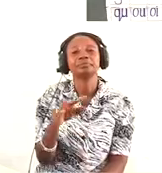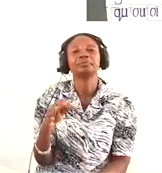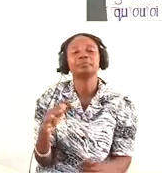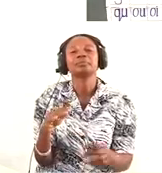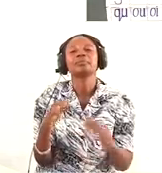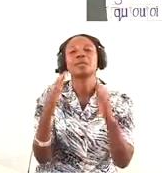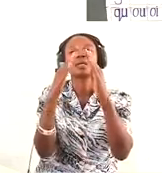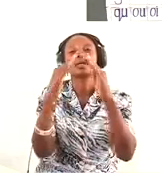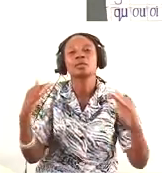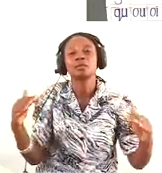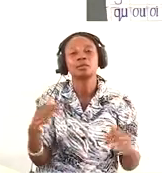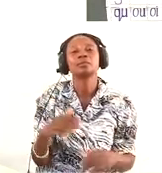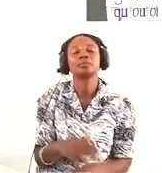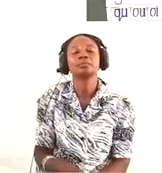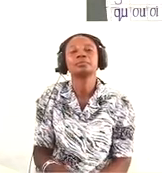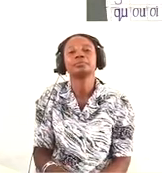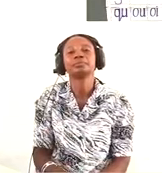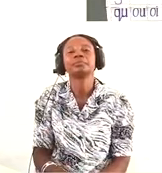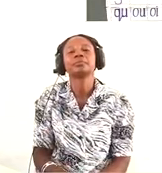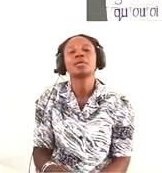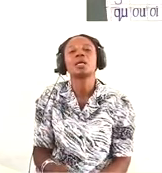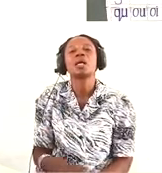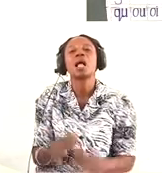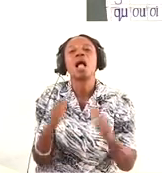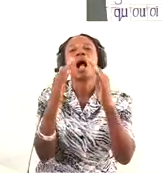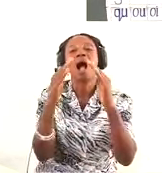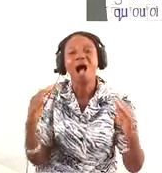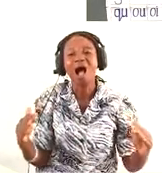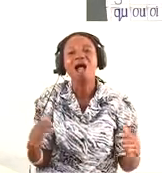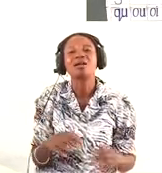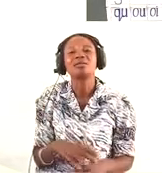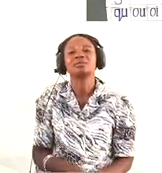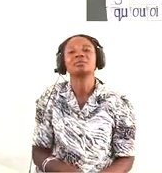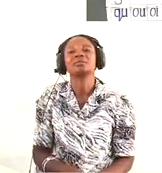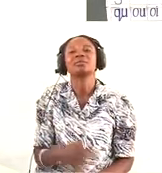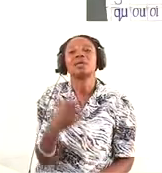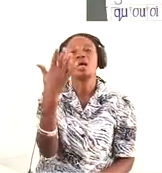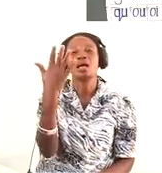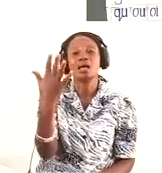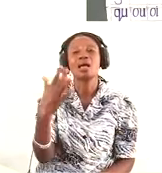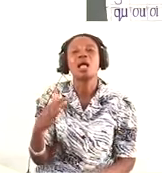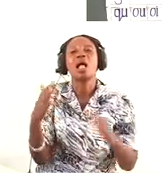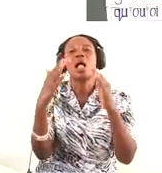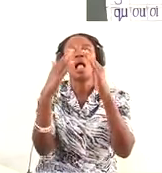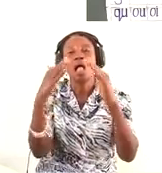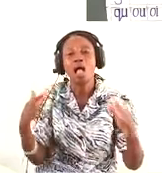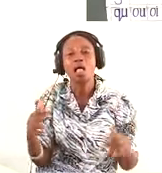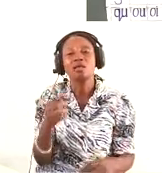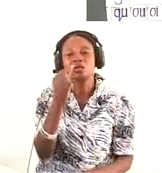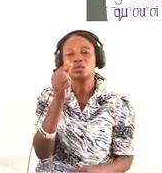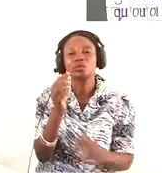As in what? House. As in hen. As in